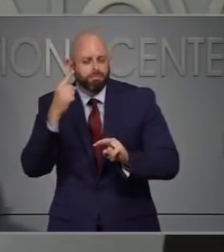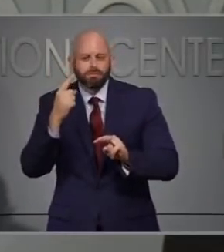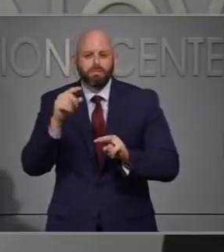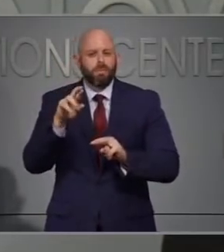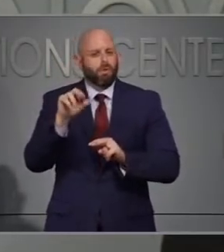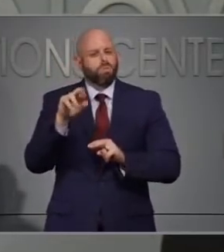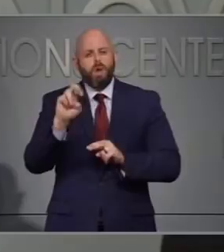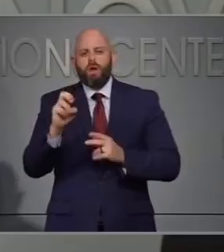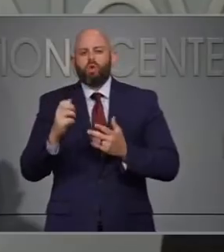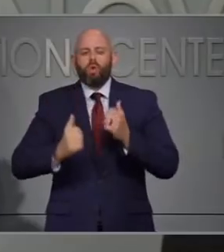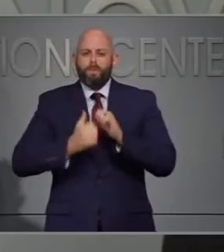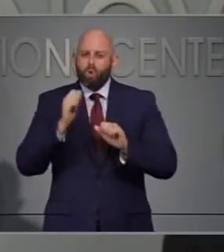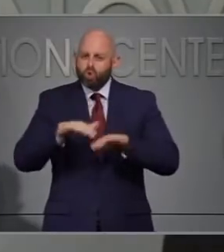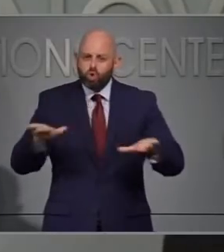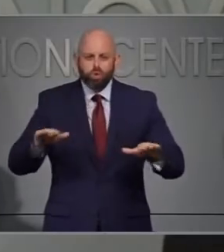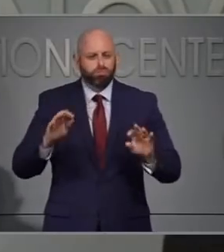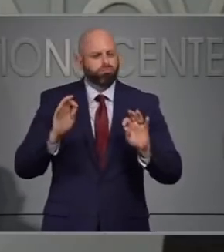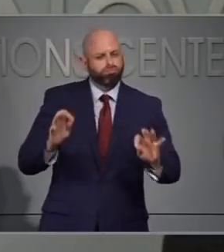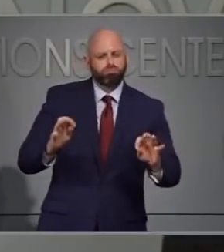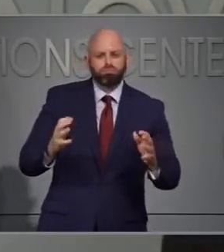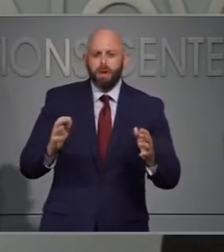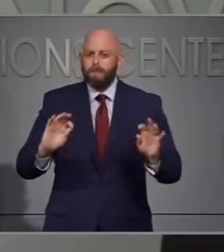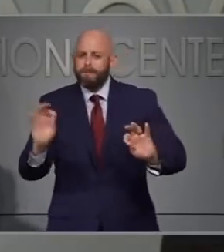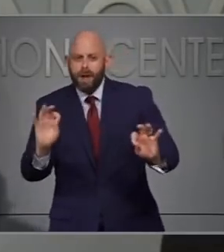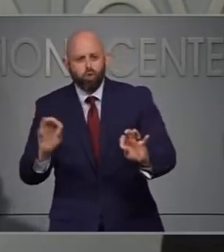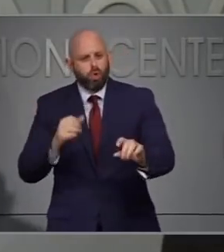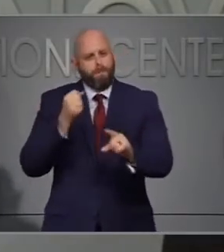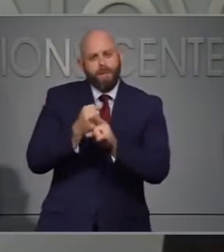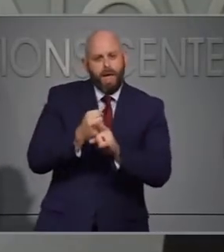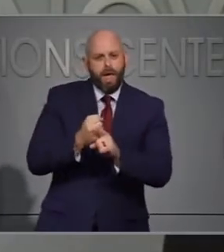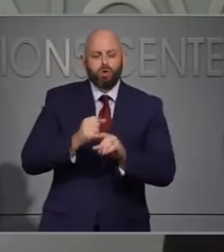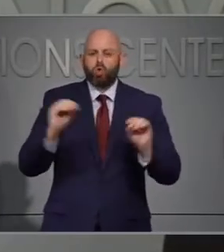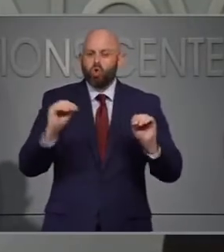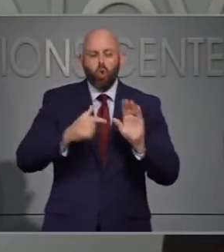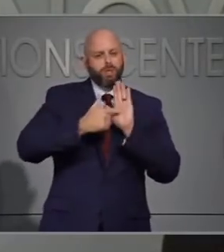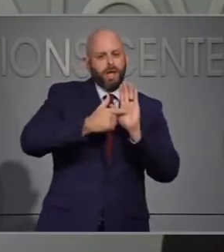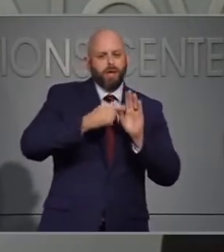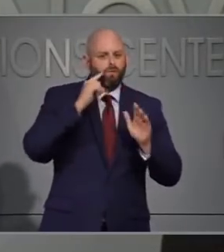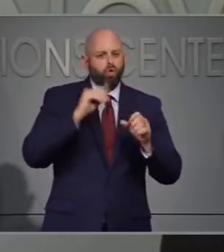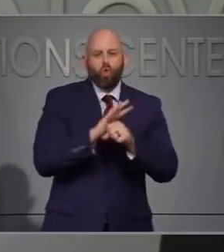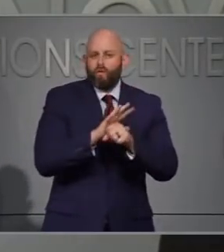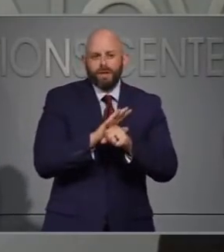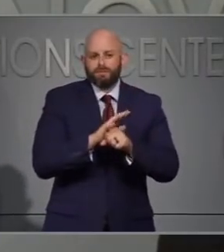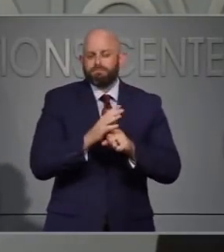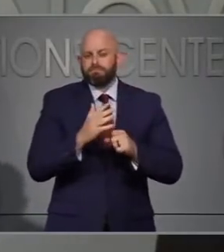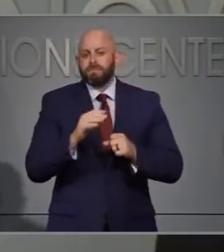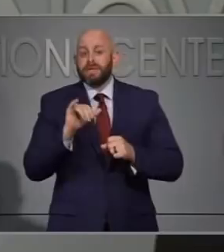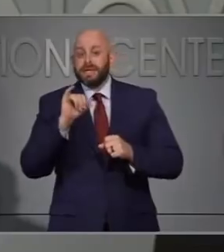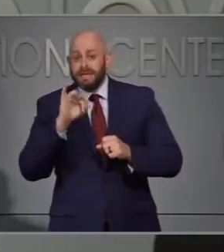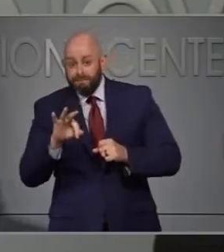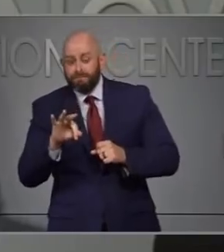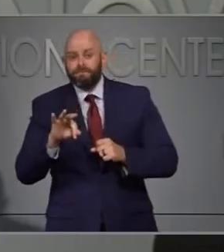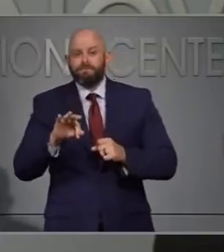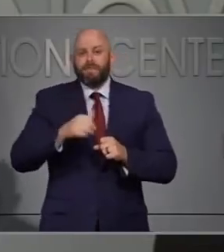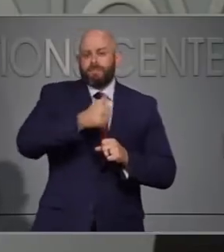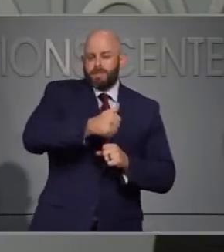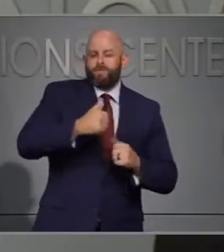kids are generally see very minor or even no signs of COVID symptoms if they are carriers